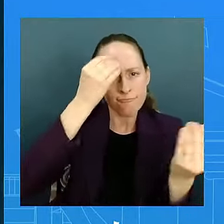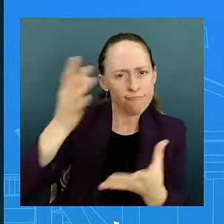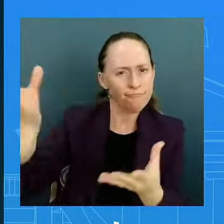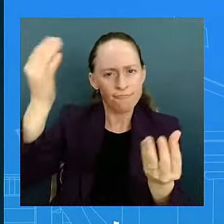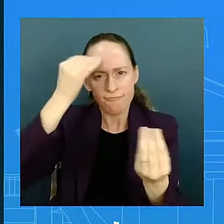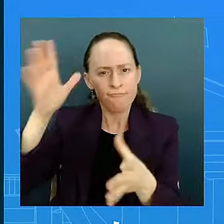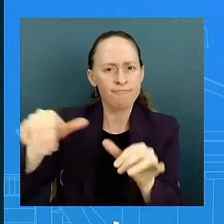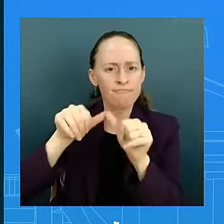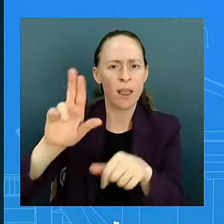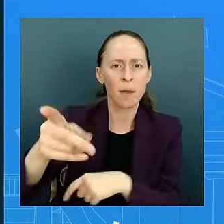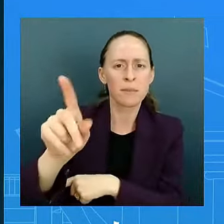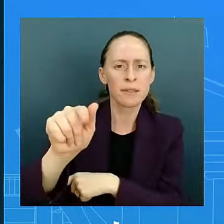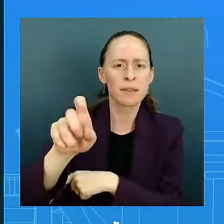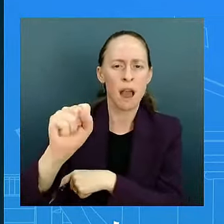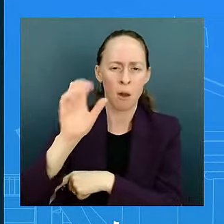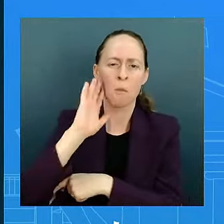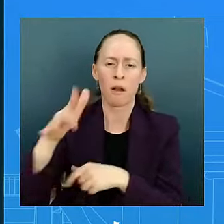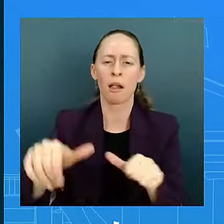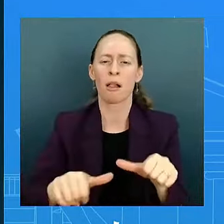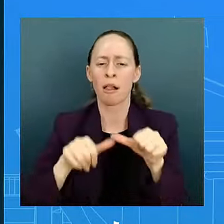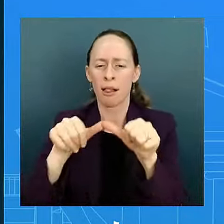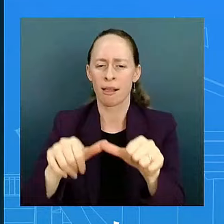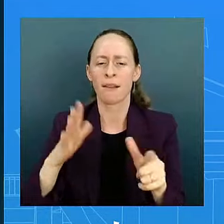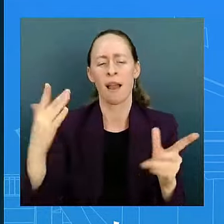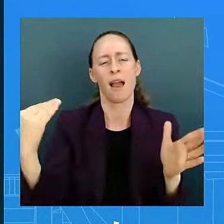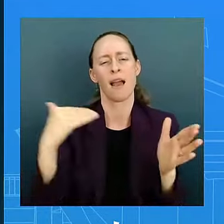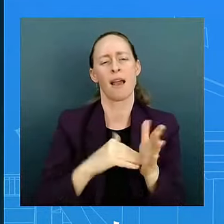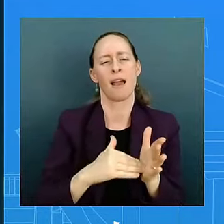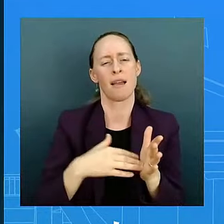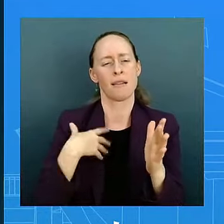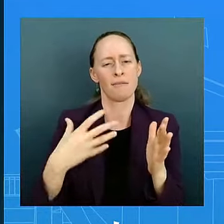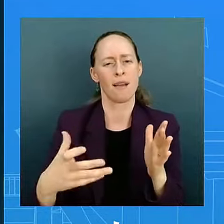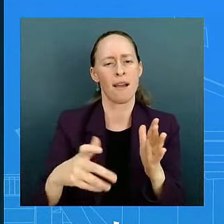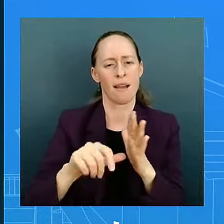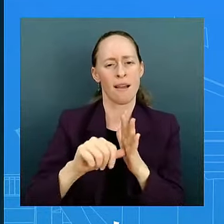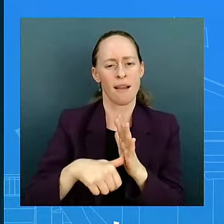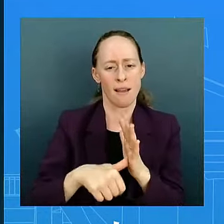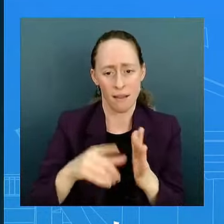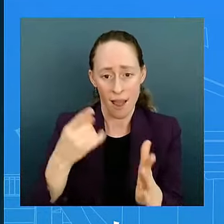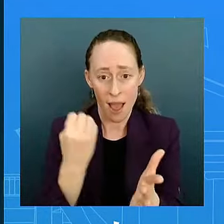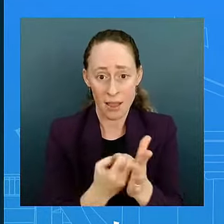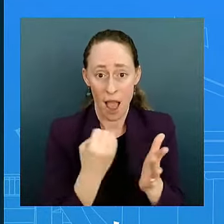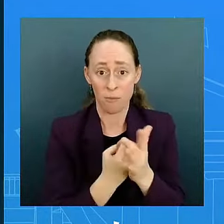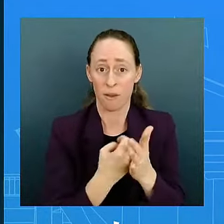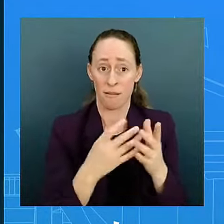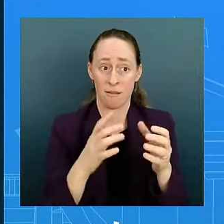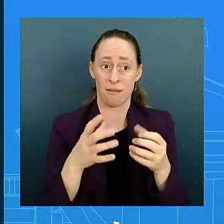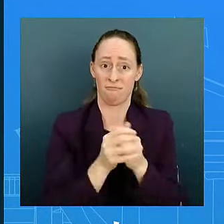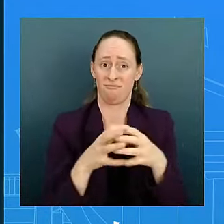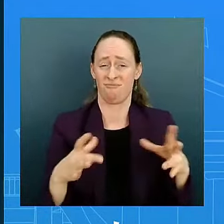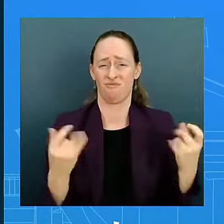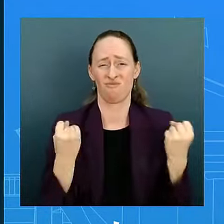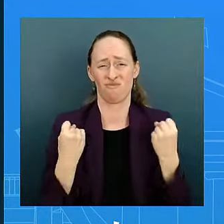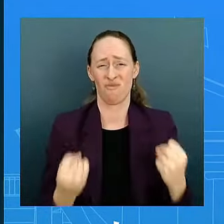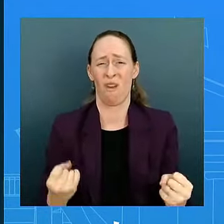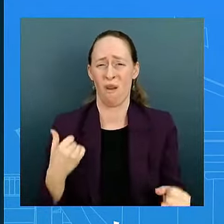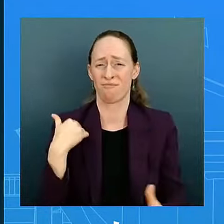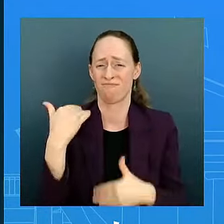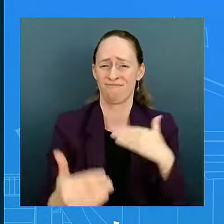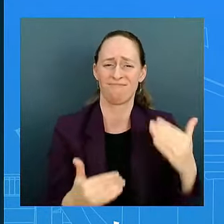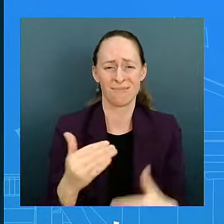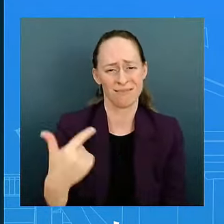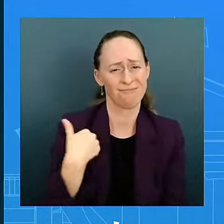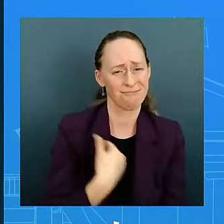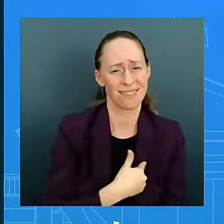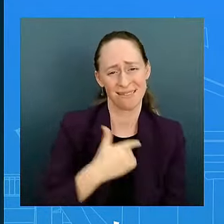the broader economic economy remains resilient. We believe, that's what we believe, the U.S. economy remains resilient. And we're